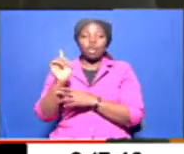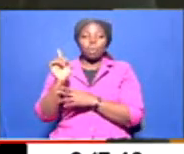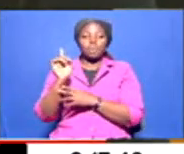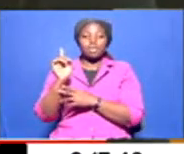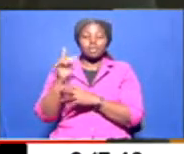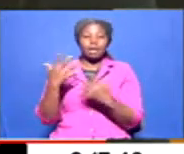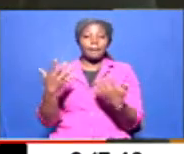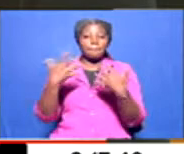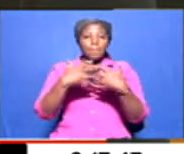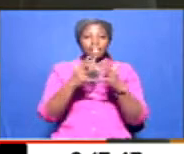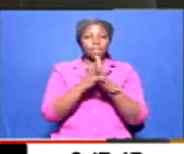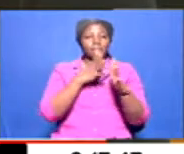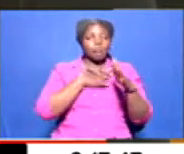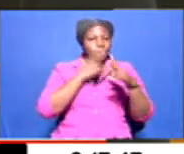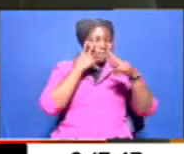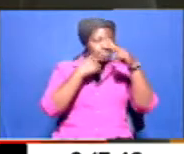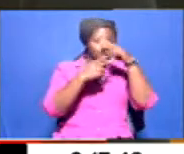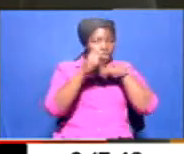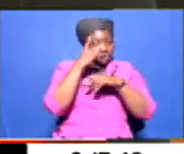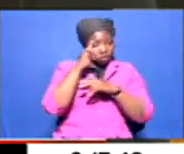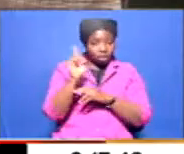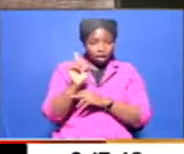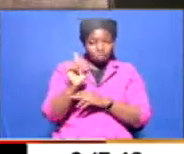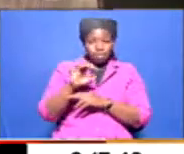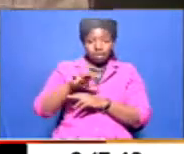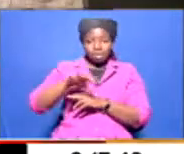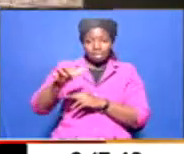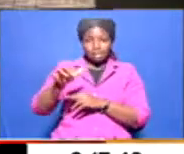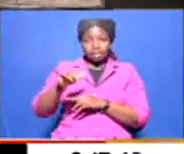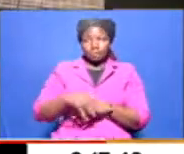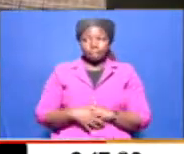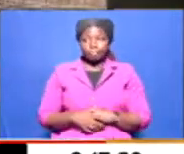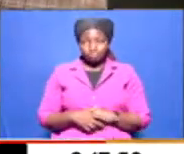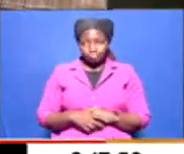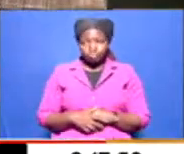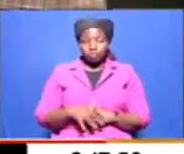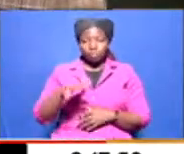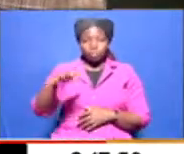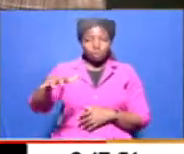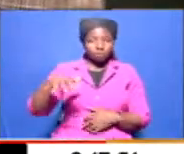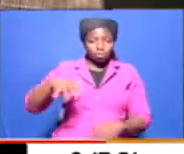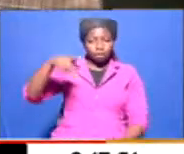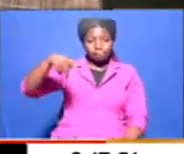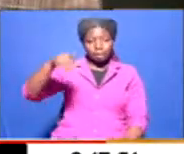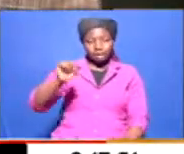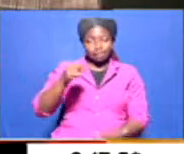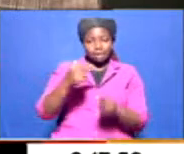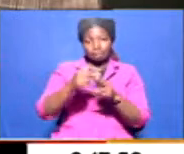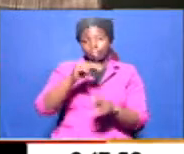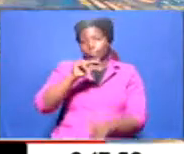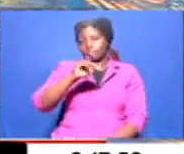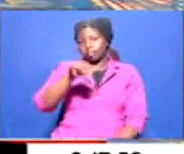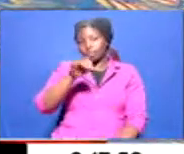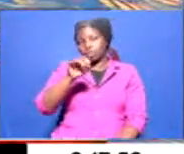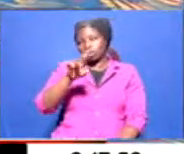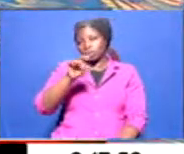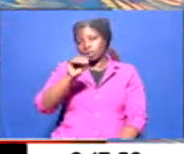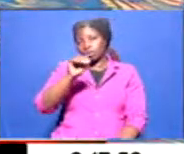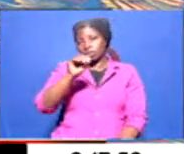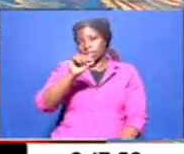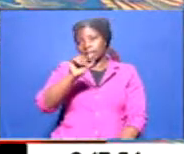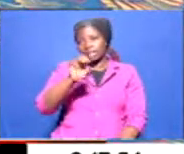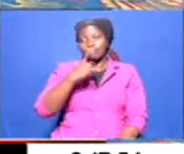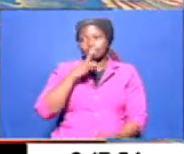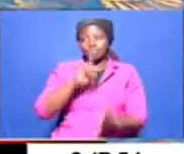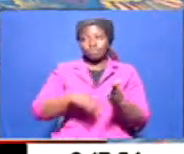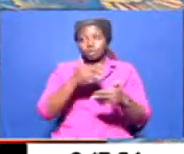with our vision for Nairobi City County. Transport Principal Secretary Joseph Njoroge says construction of the new Nairobi